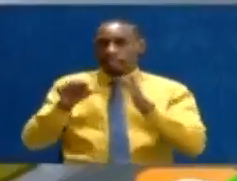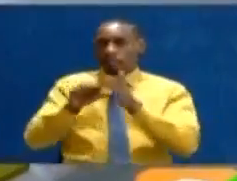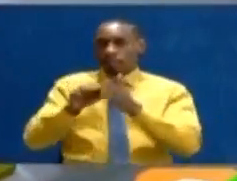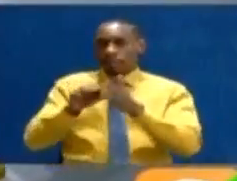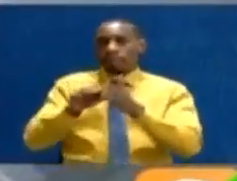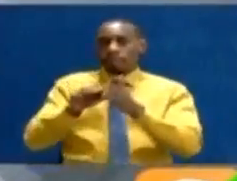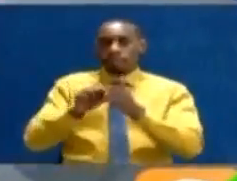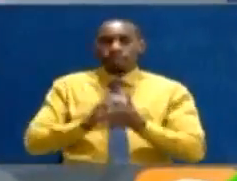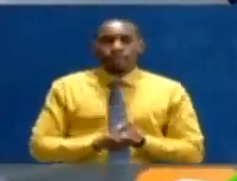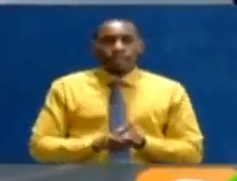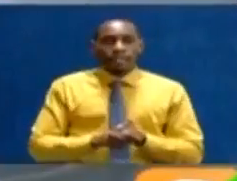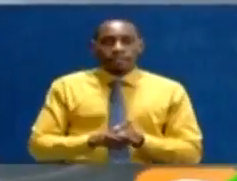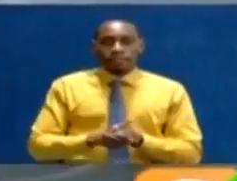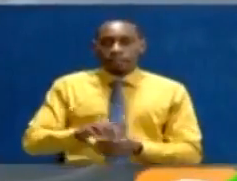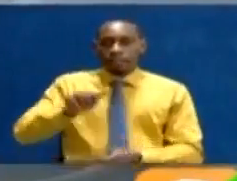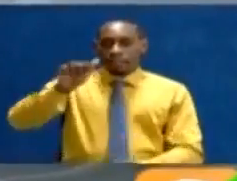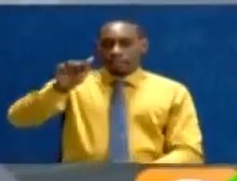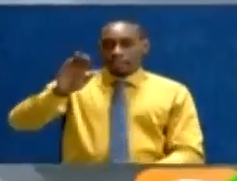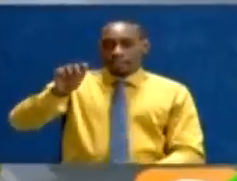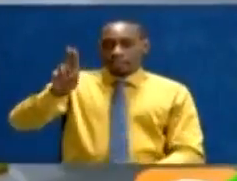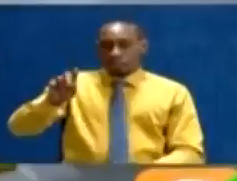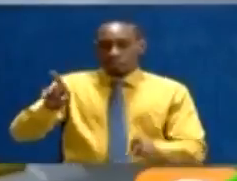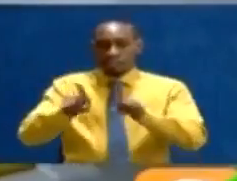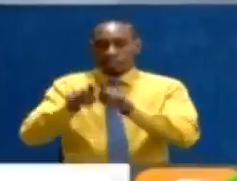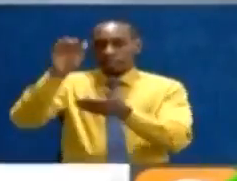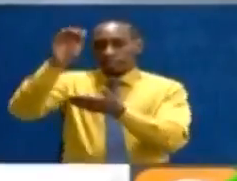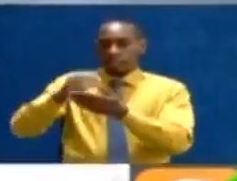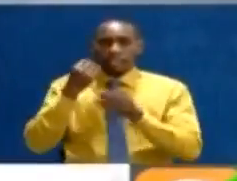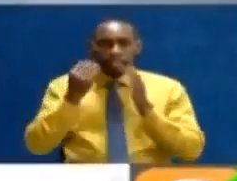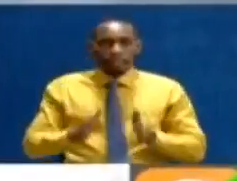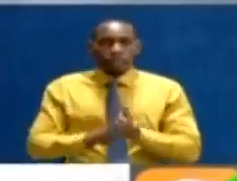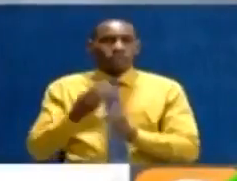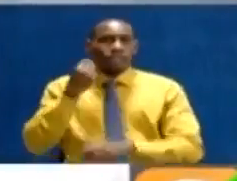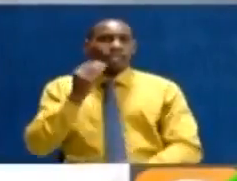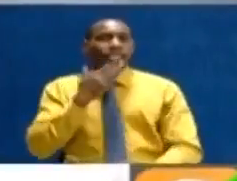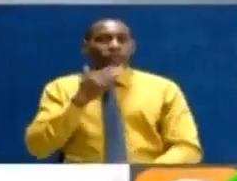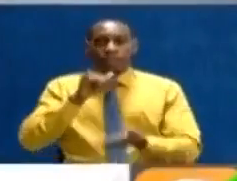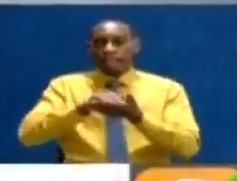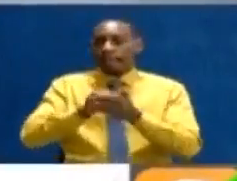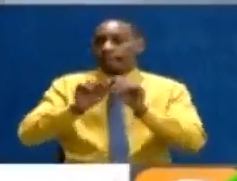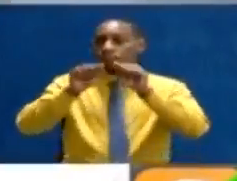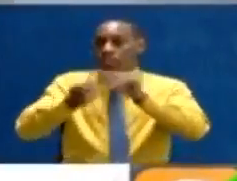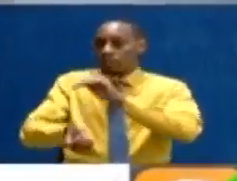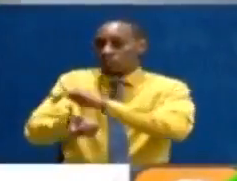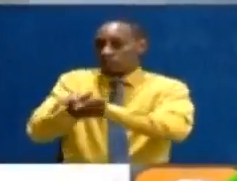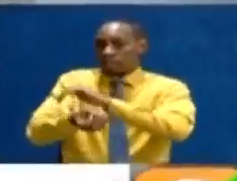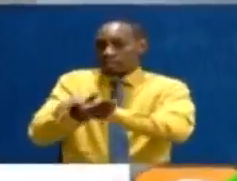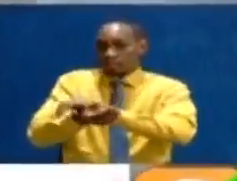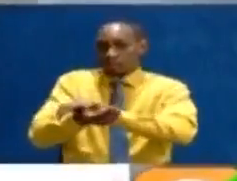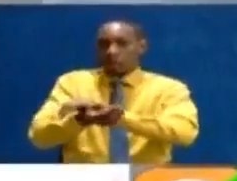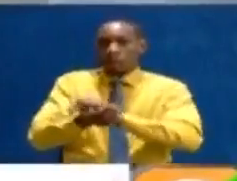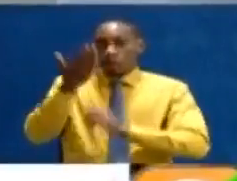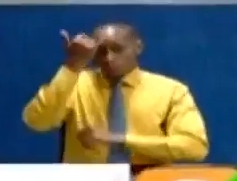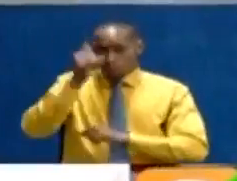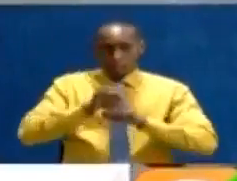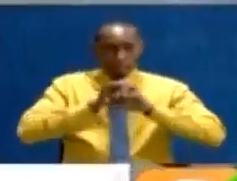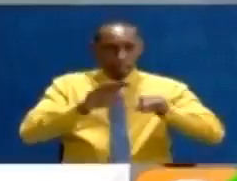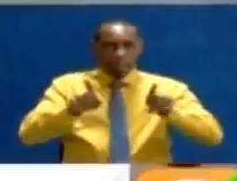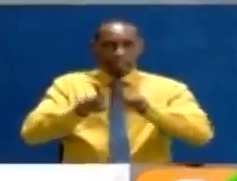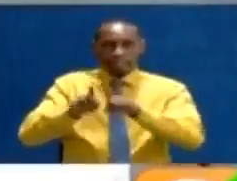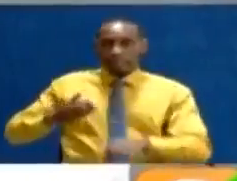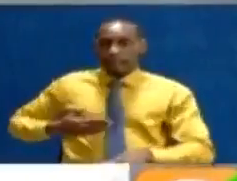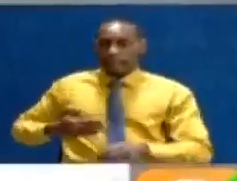respiratory distress syndrome. ACE2 expression is reduced in patients with diabetes, which might explain the increased predisposition to